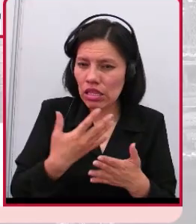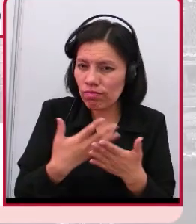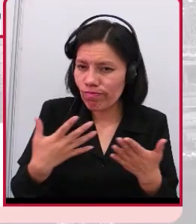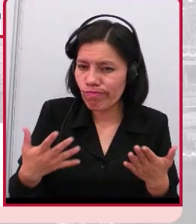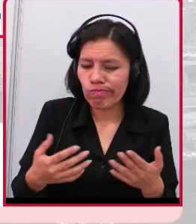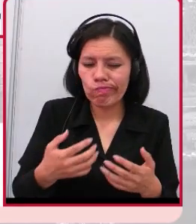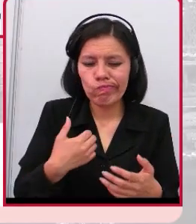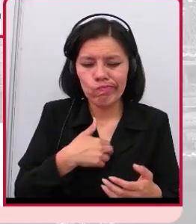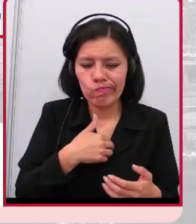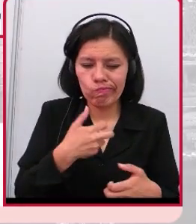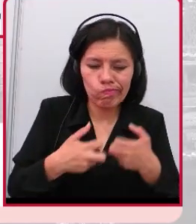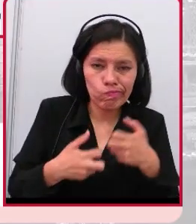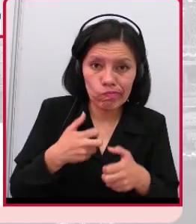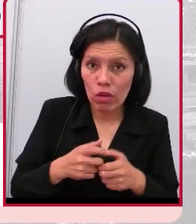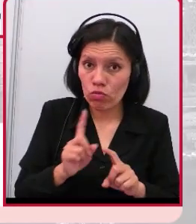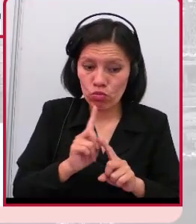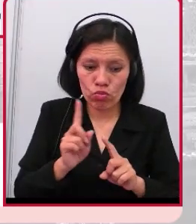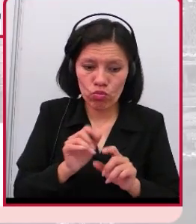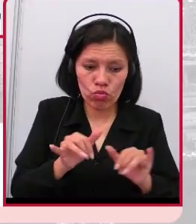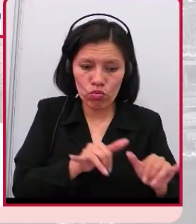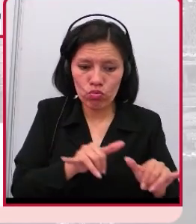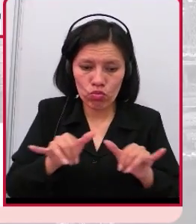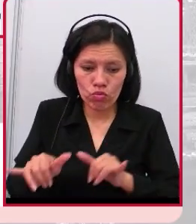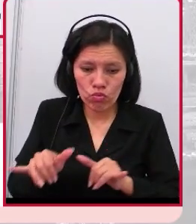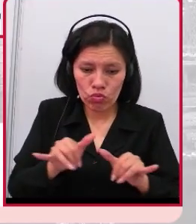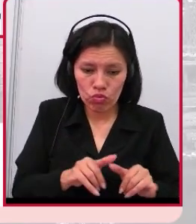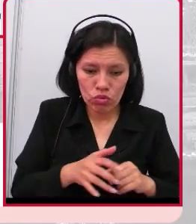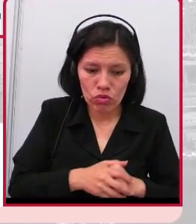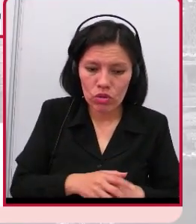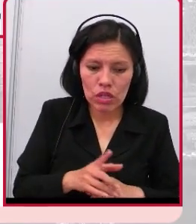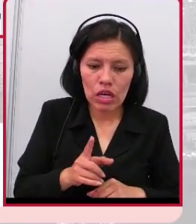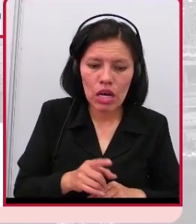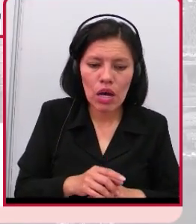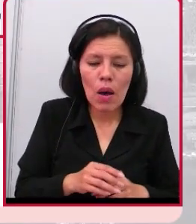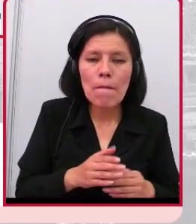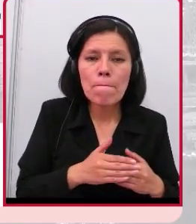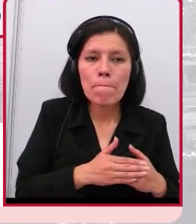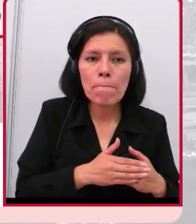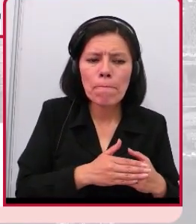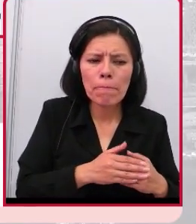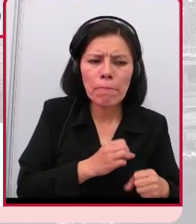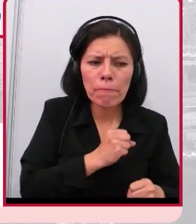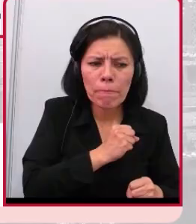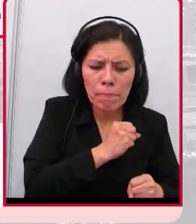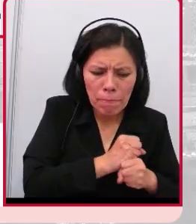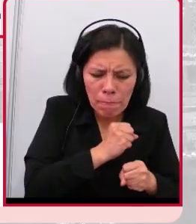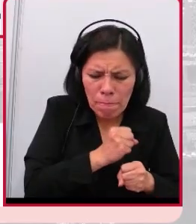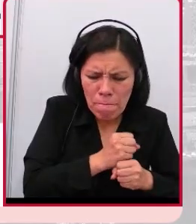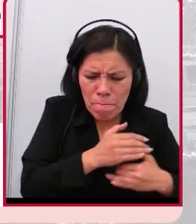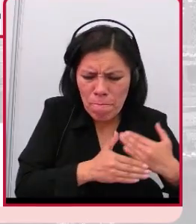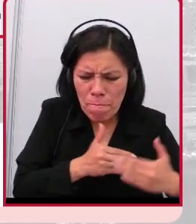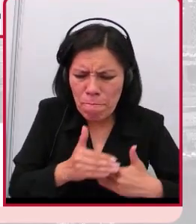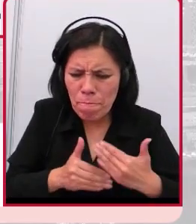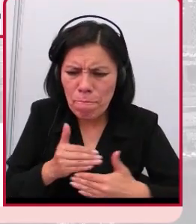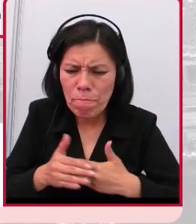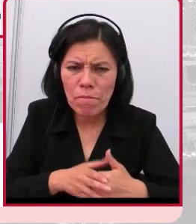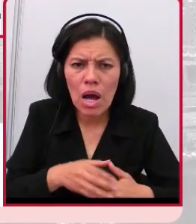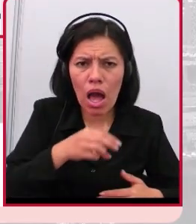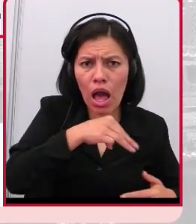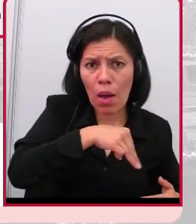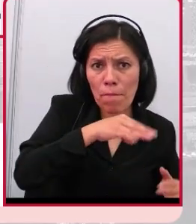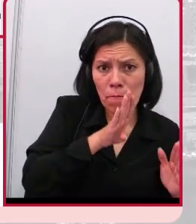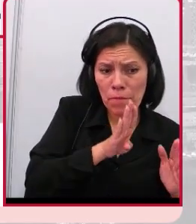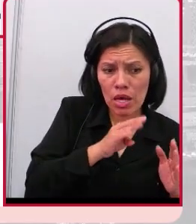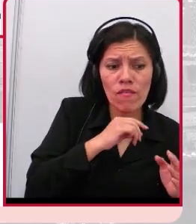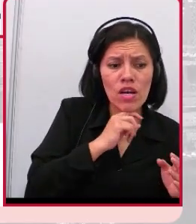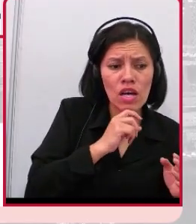Let me explain 3 steps. It is not the same to process molybdenum from an intrusive deposit